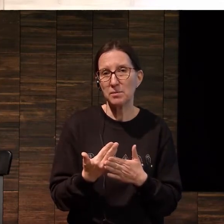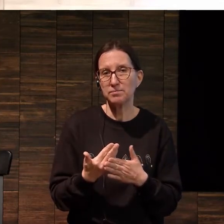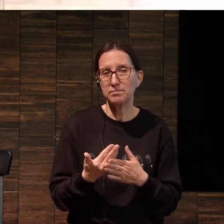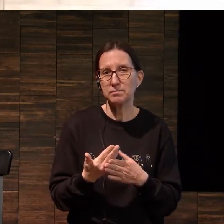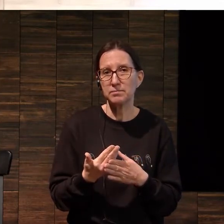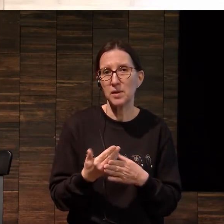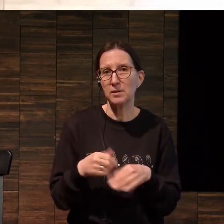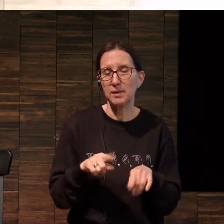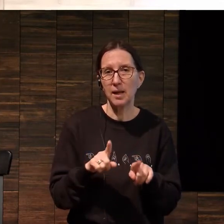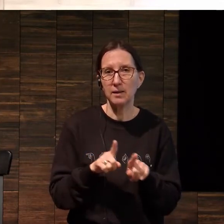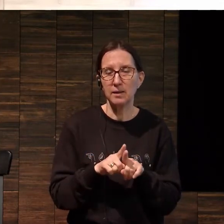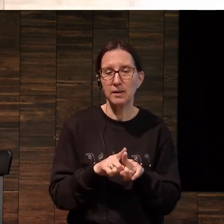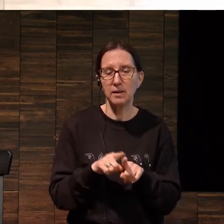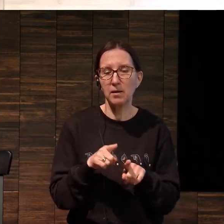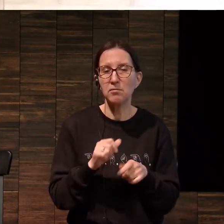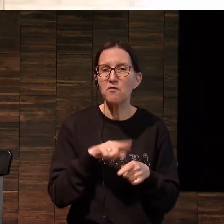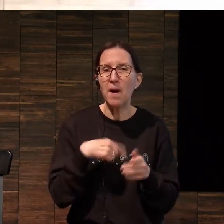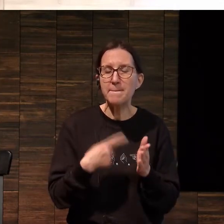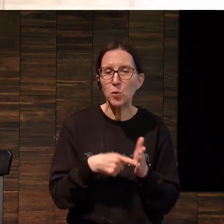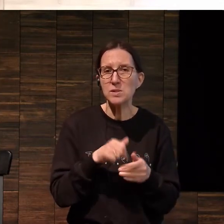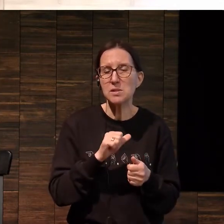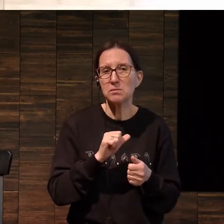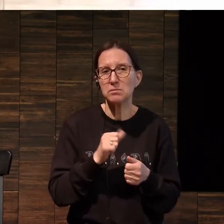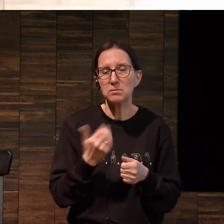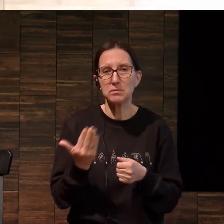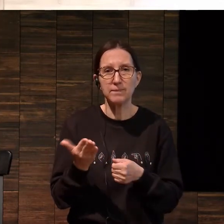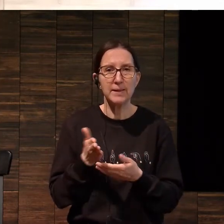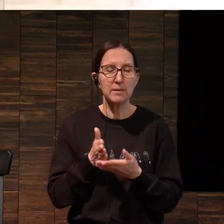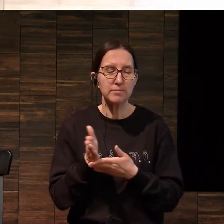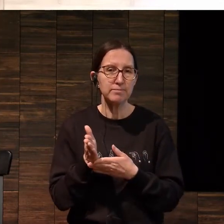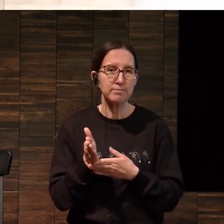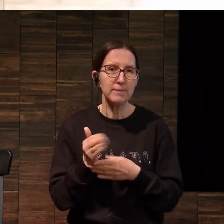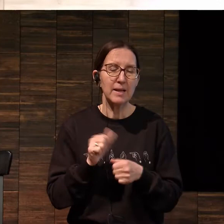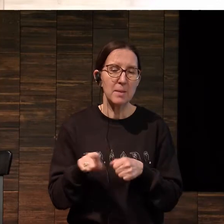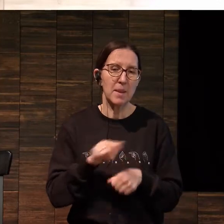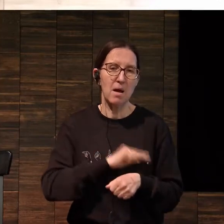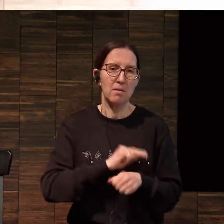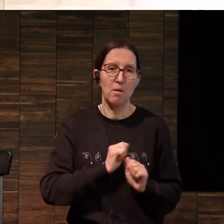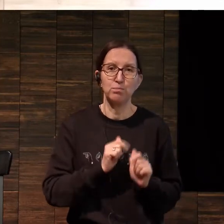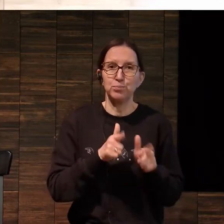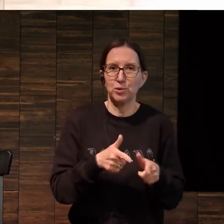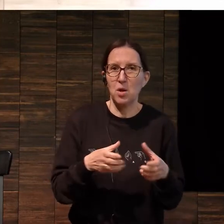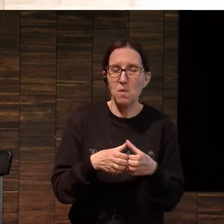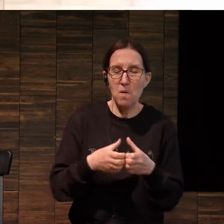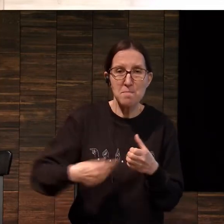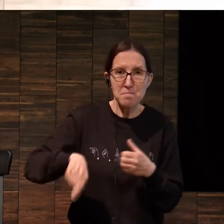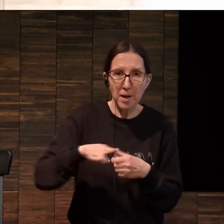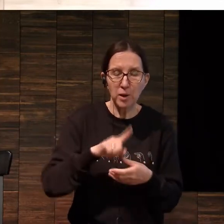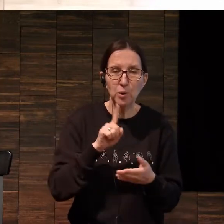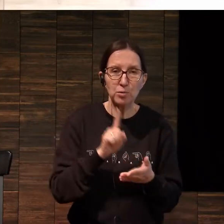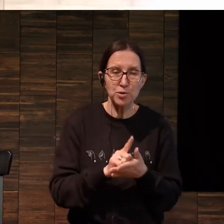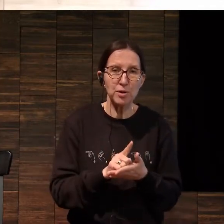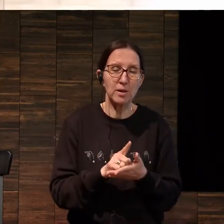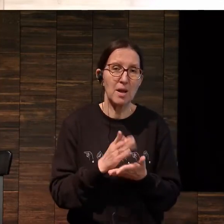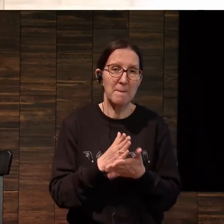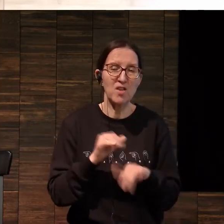recruit blind people. They need to be able to recruit deaf people, people with motor dysfunctions. But if your website is not accessible,